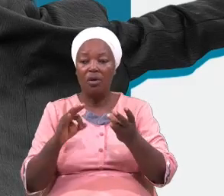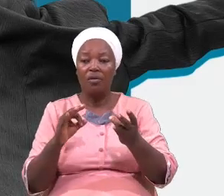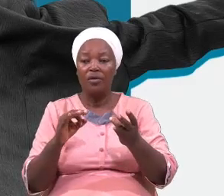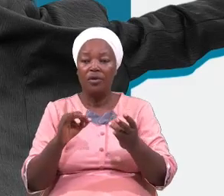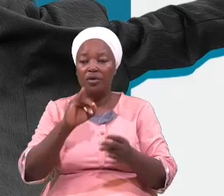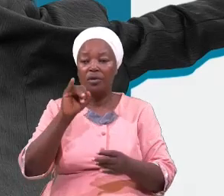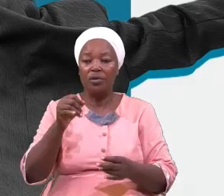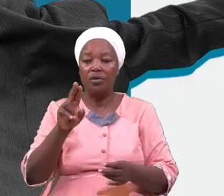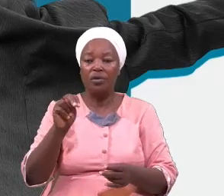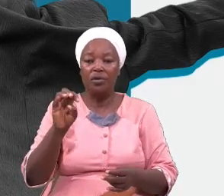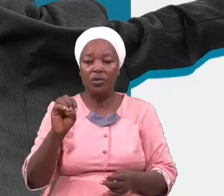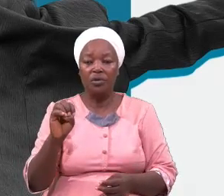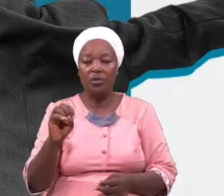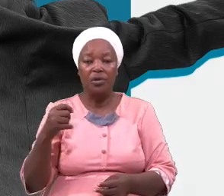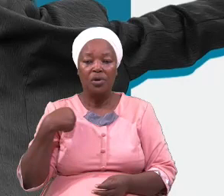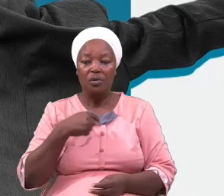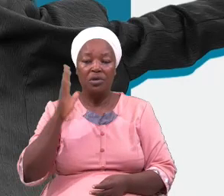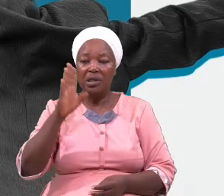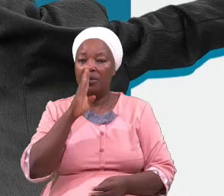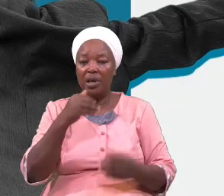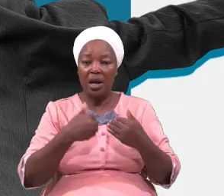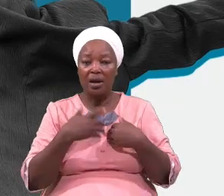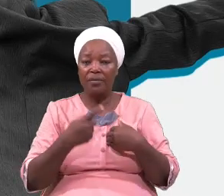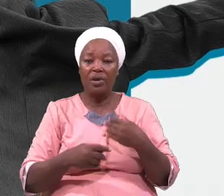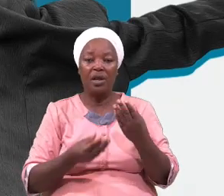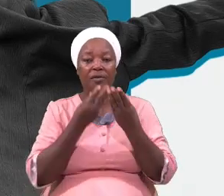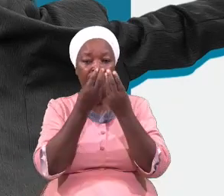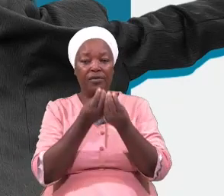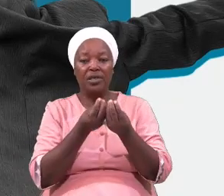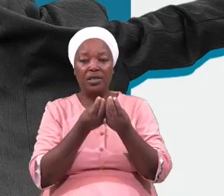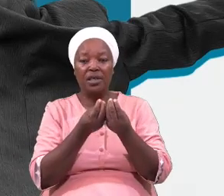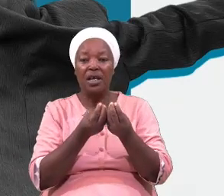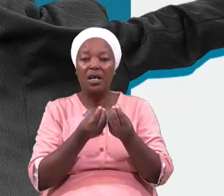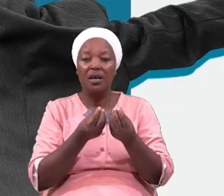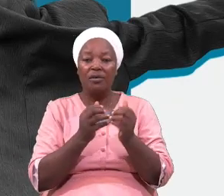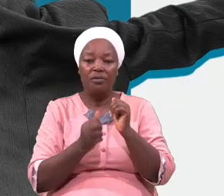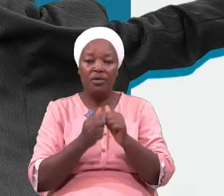we'll be having a banquet, converts banquet,